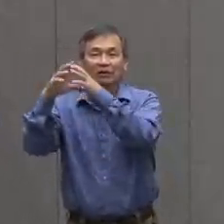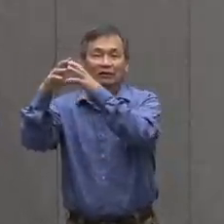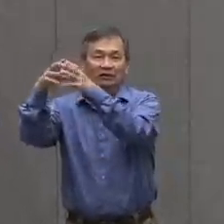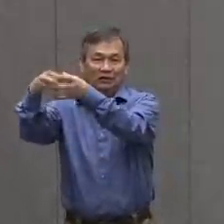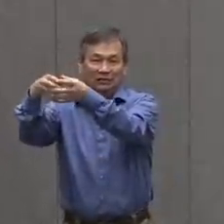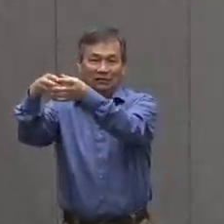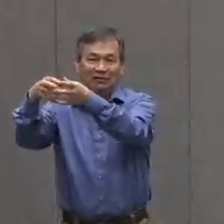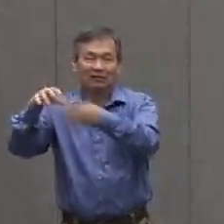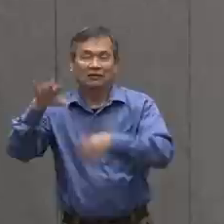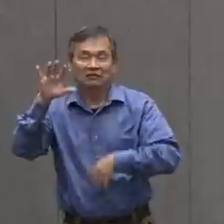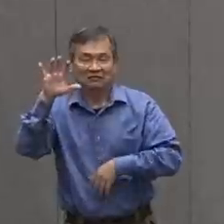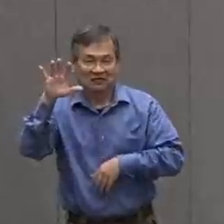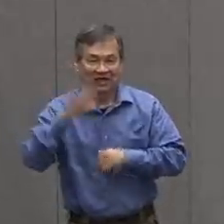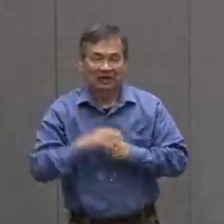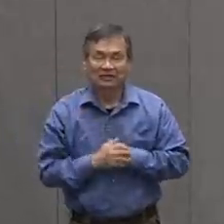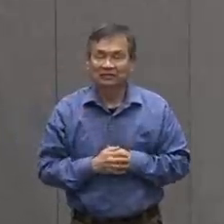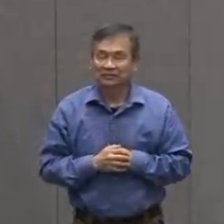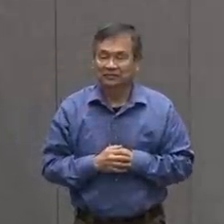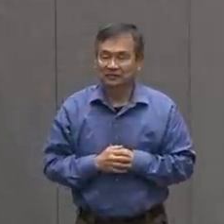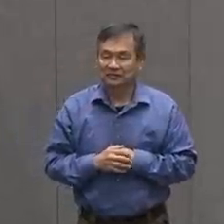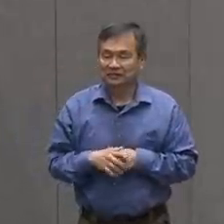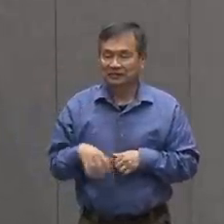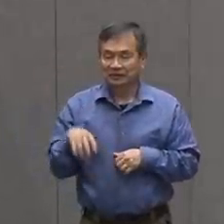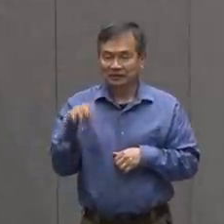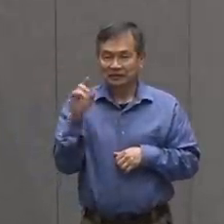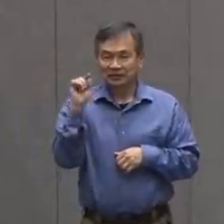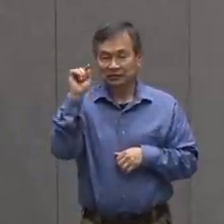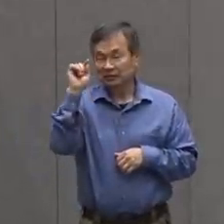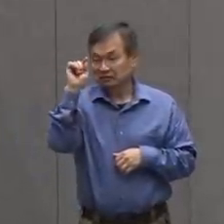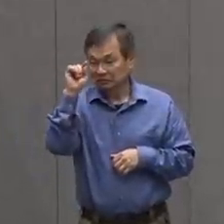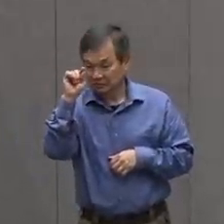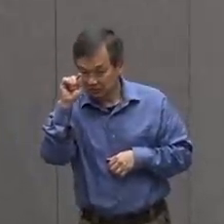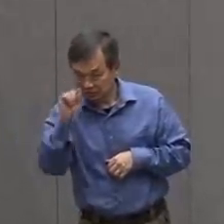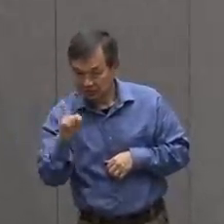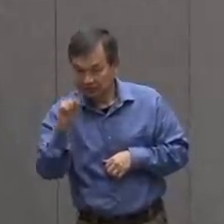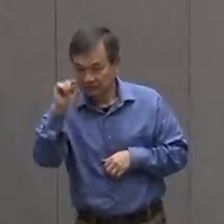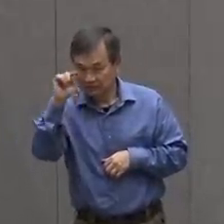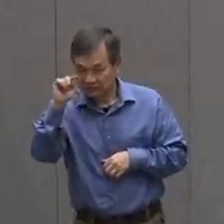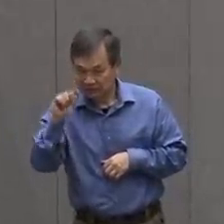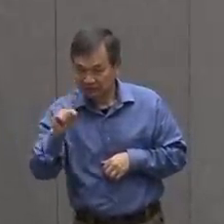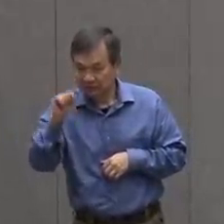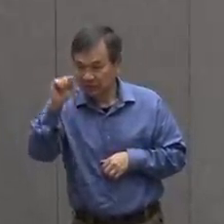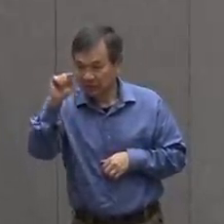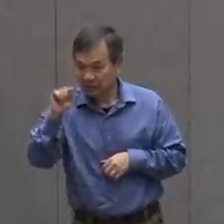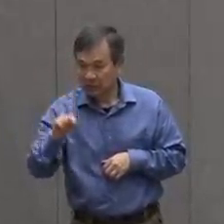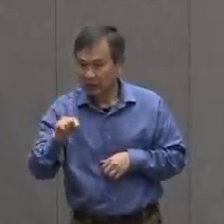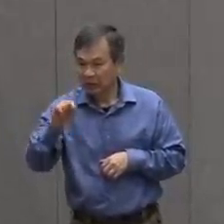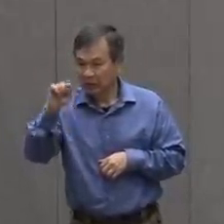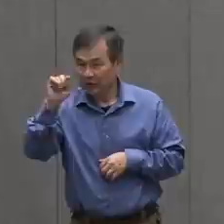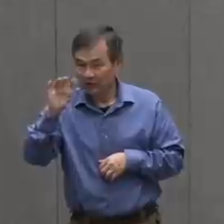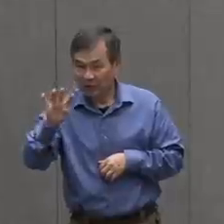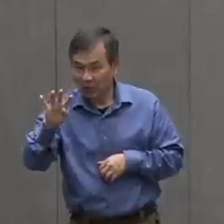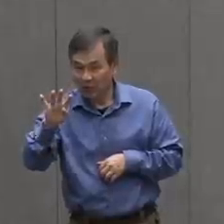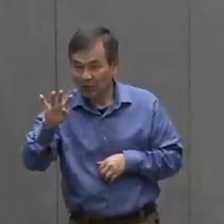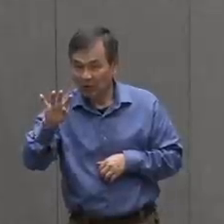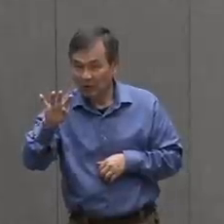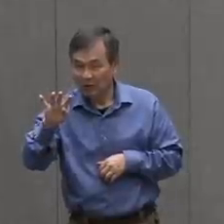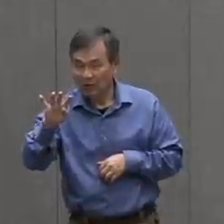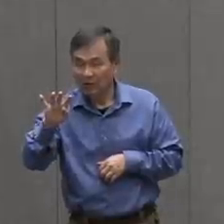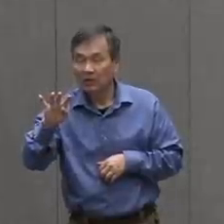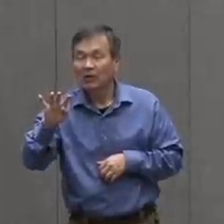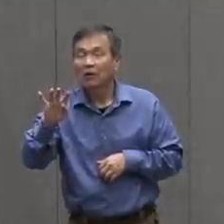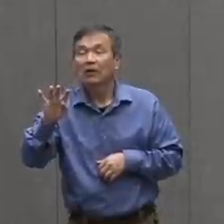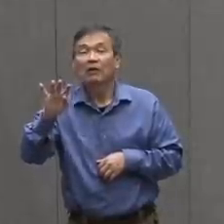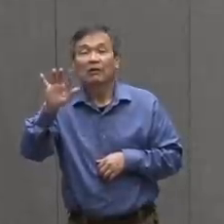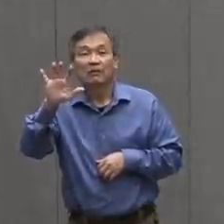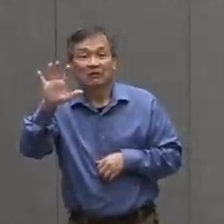then we write a diagonal line for the number 5. And every time we have a group of 5, we're going to use